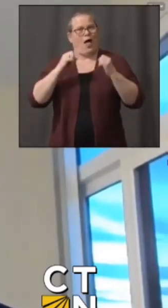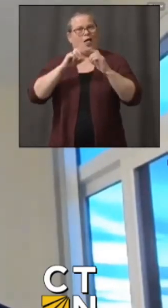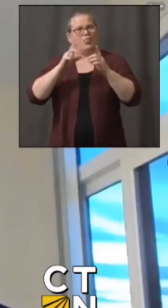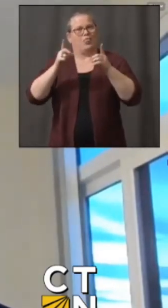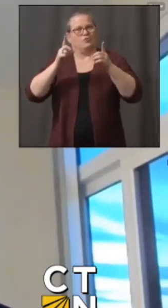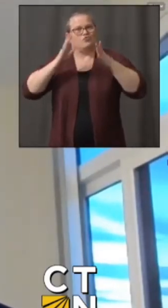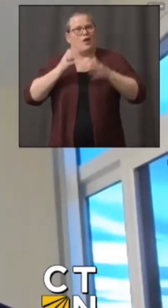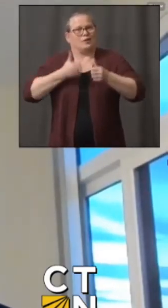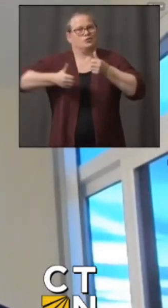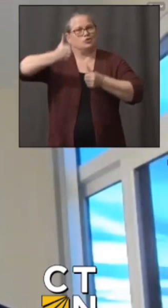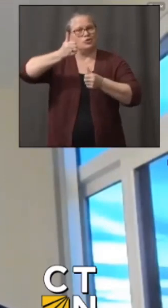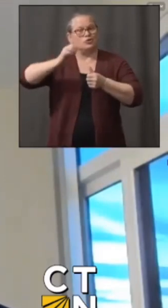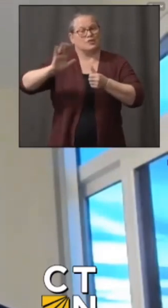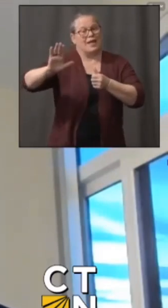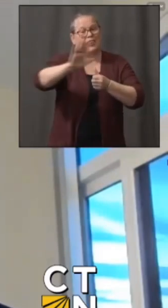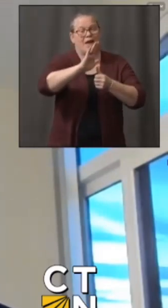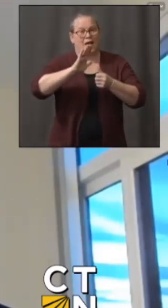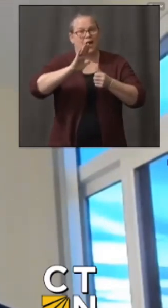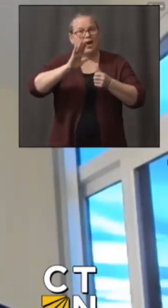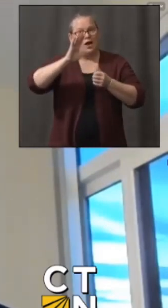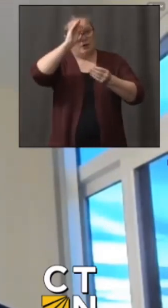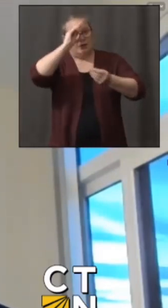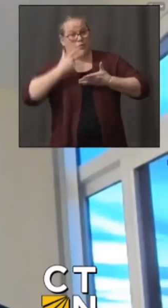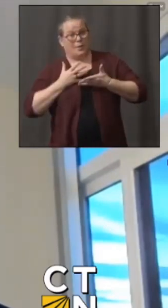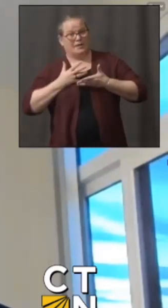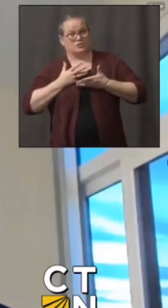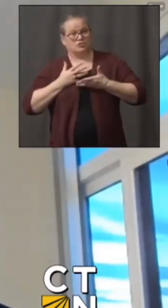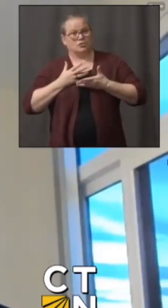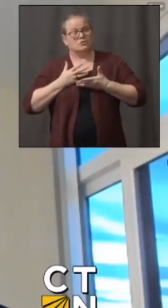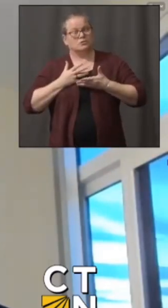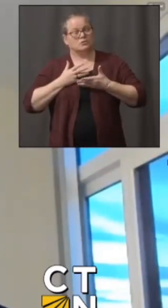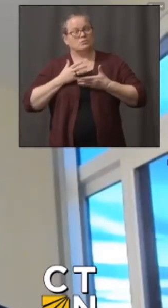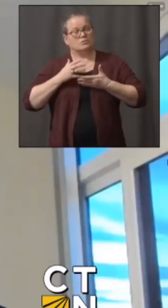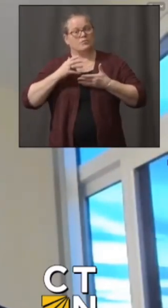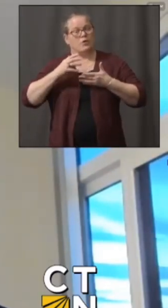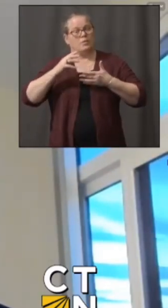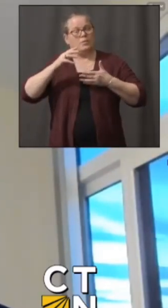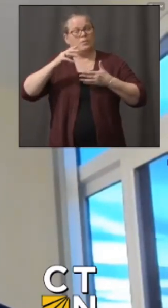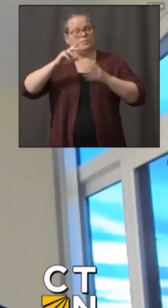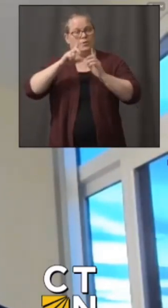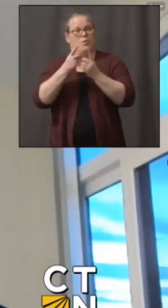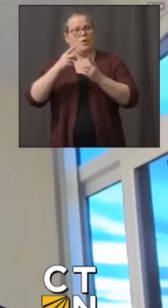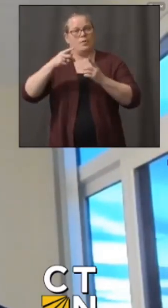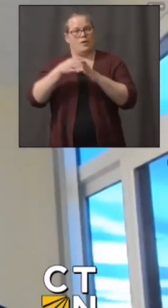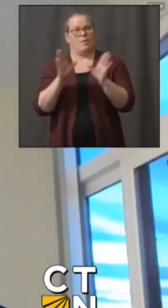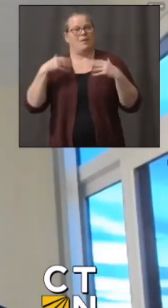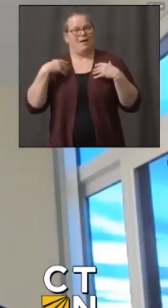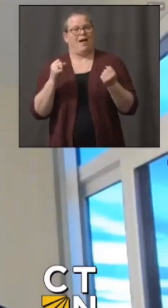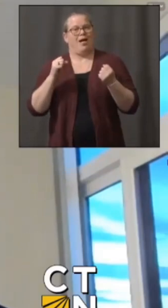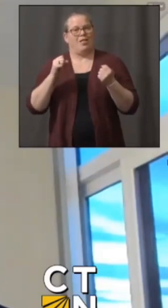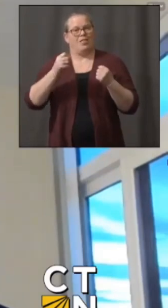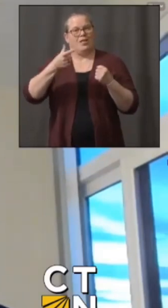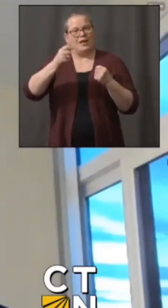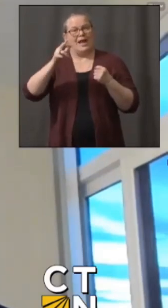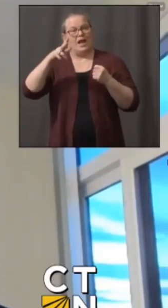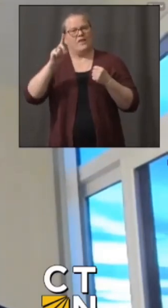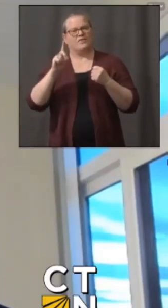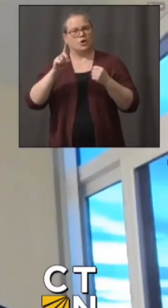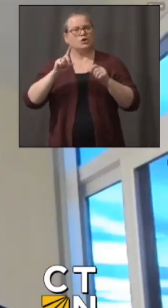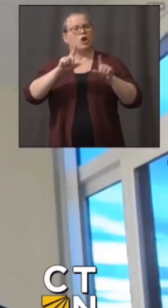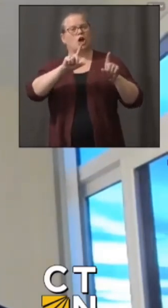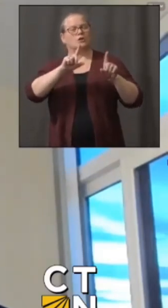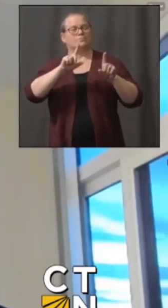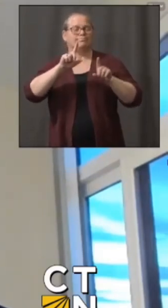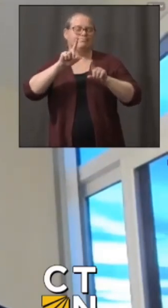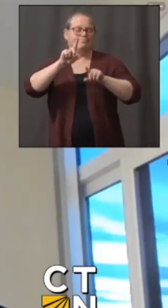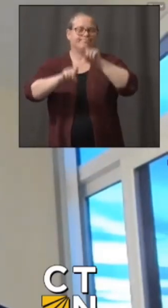upon a survey put out by DJ Gifford that the governor spoke about earlier today. And I'll let Josh talk about just